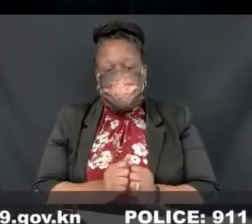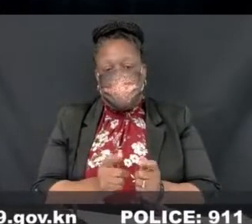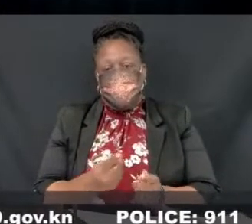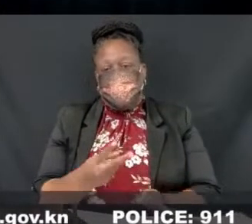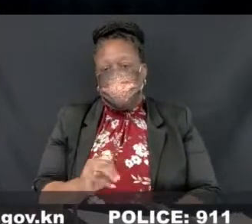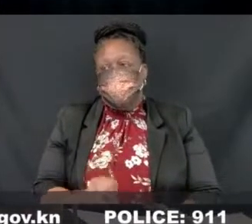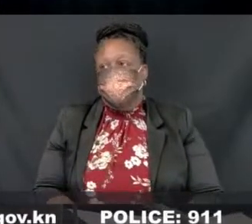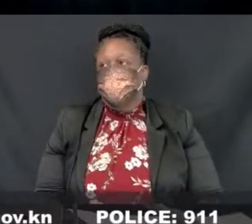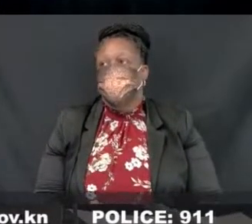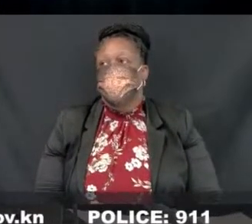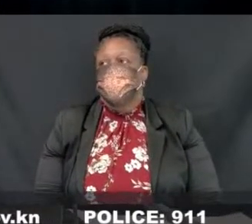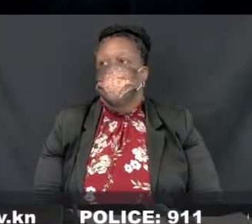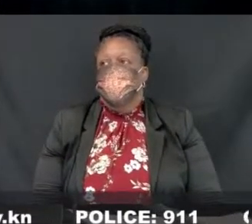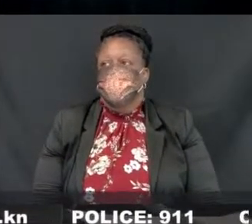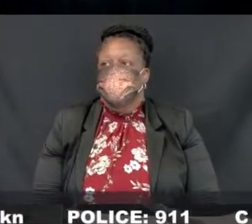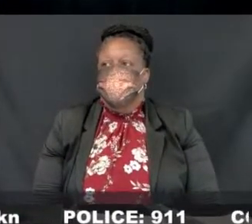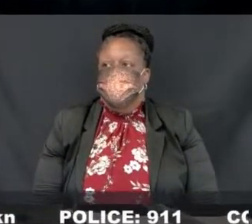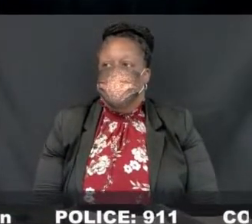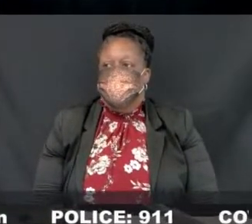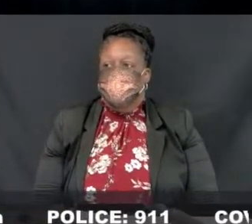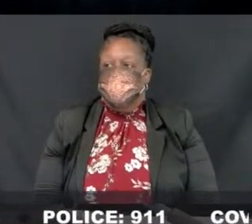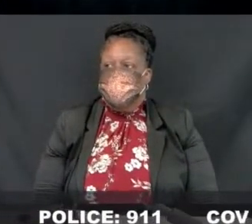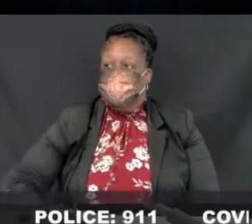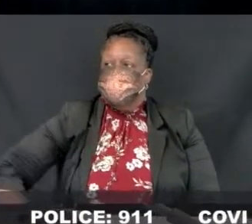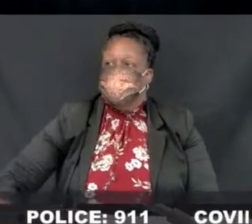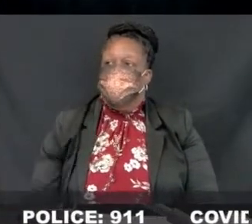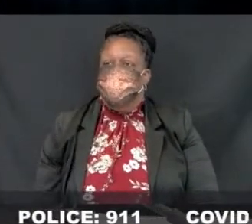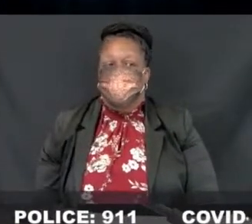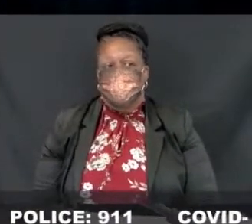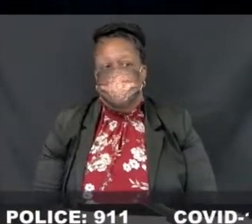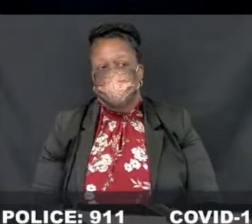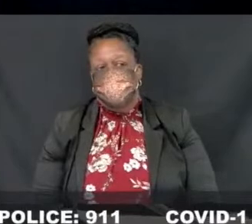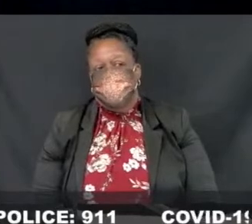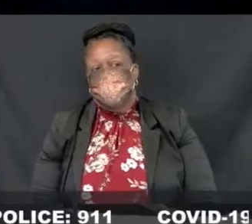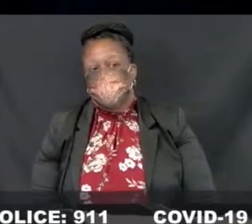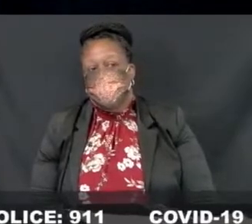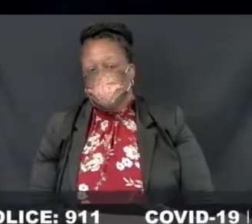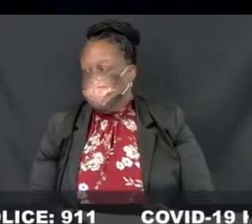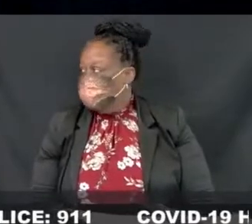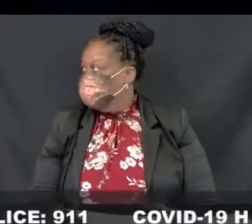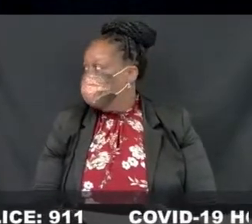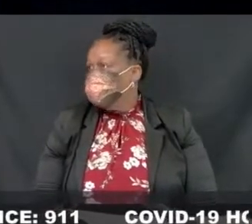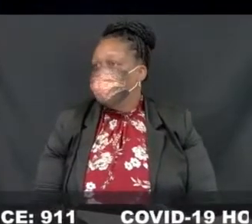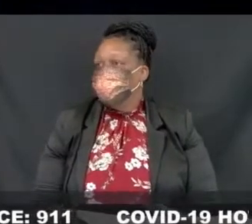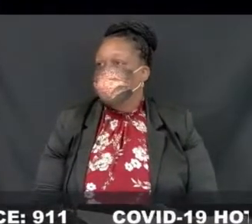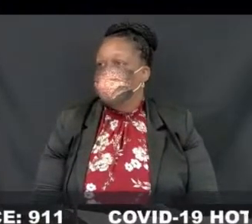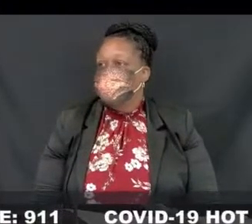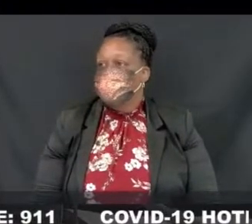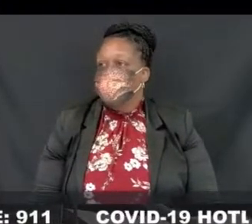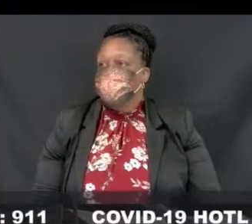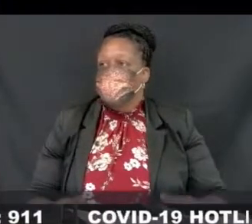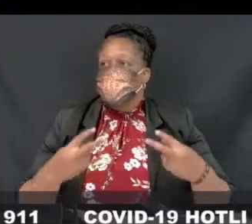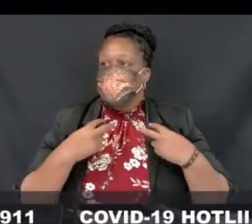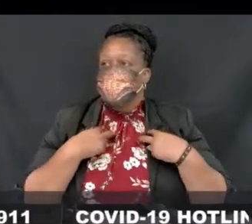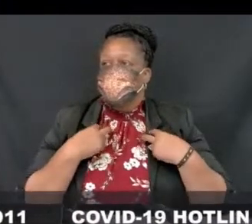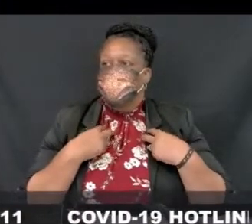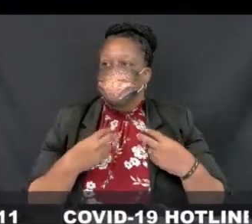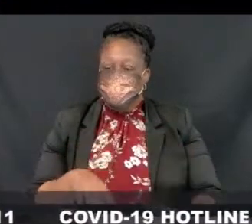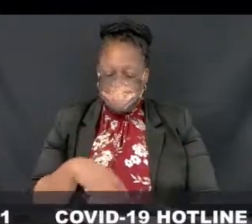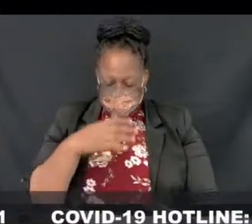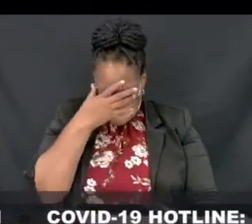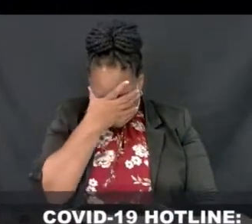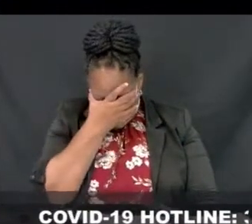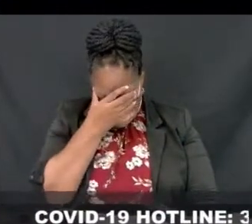And also, Mr. Williams, to start on a light note, we realize we have on your podium, so I was so elated that we didn't have to use the step